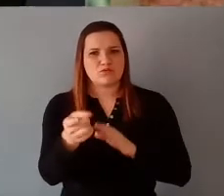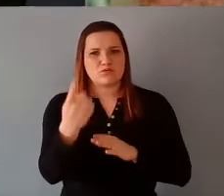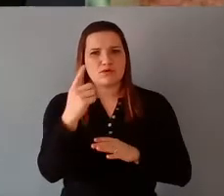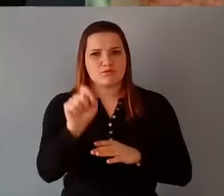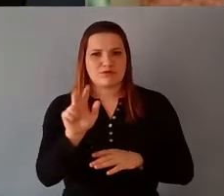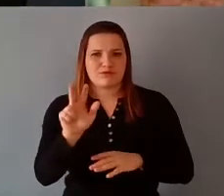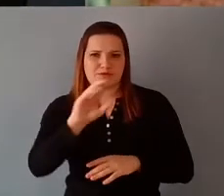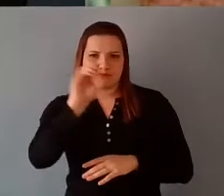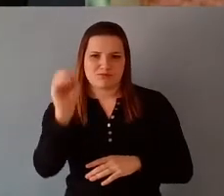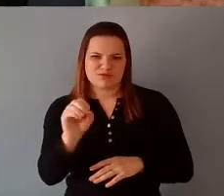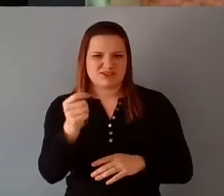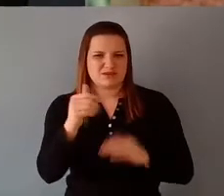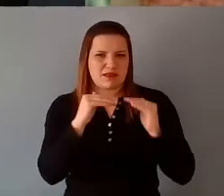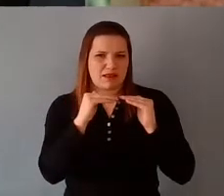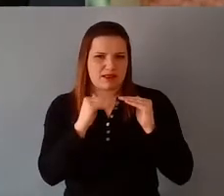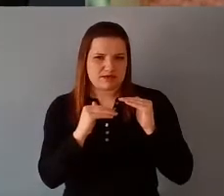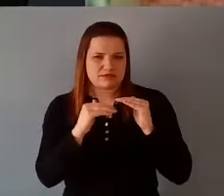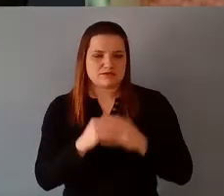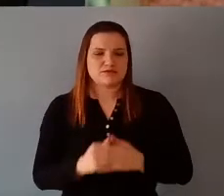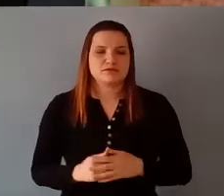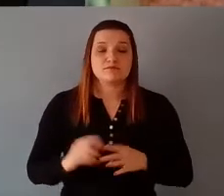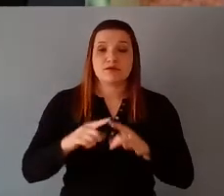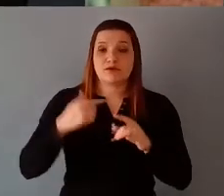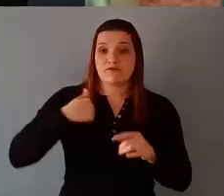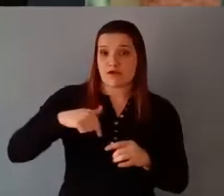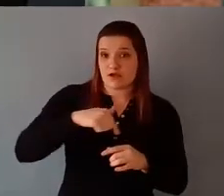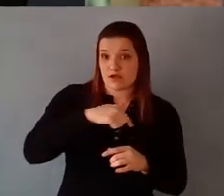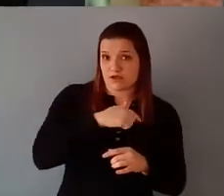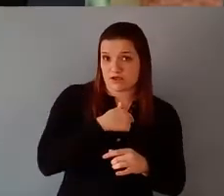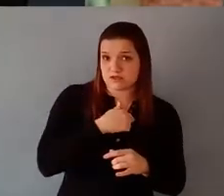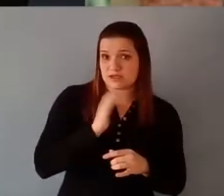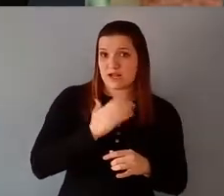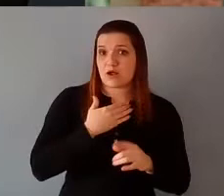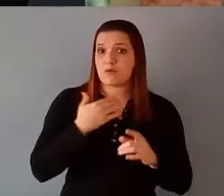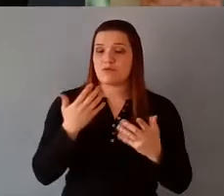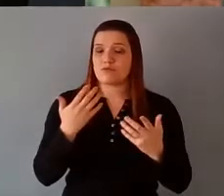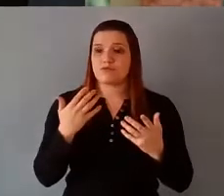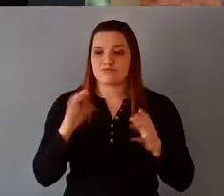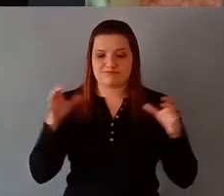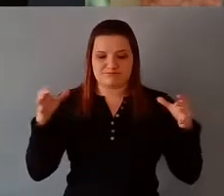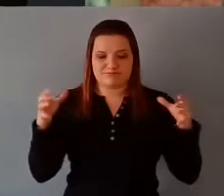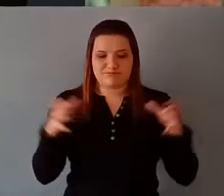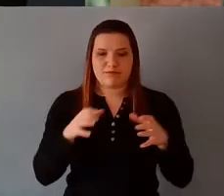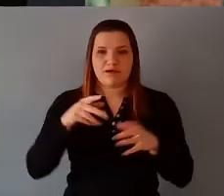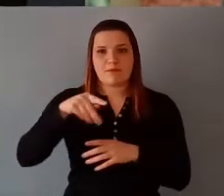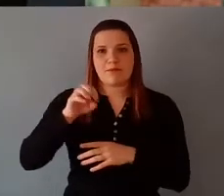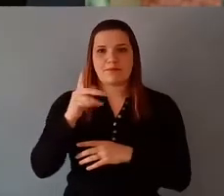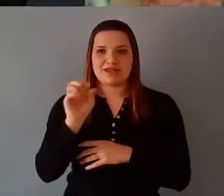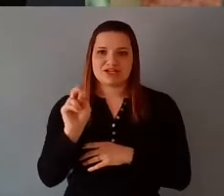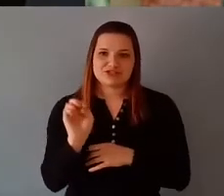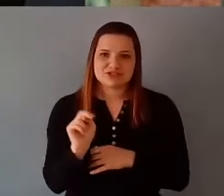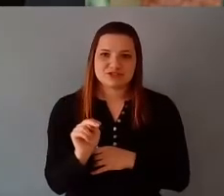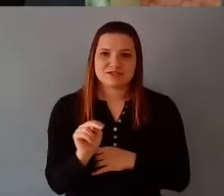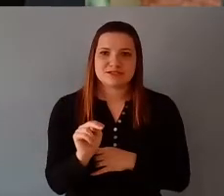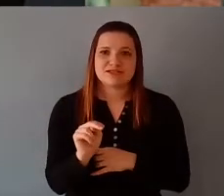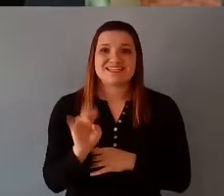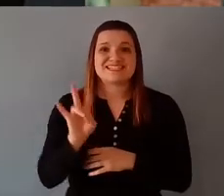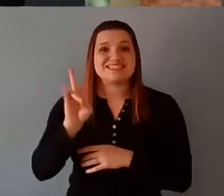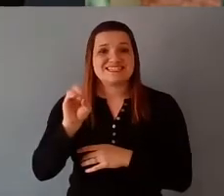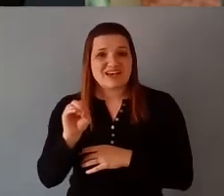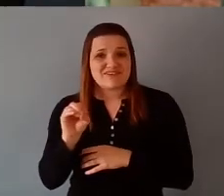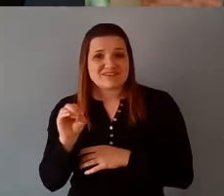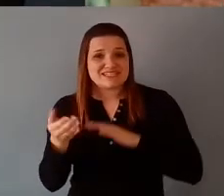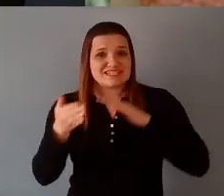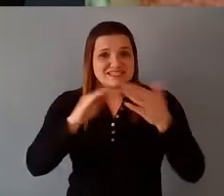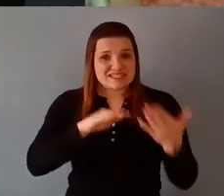below it. But for us, in terms of our population, it's 70 deaths per